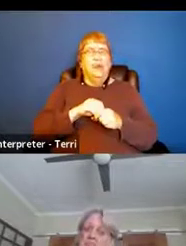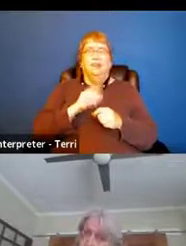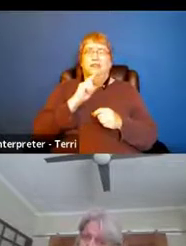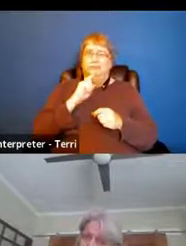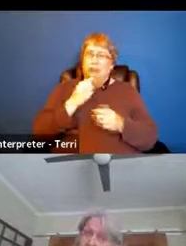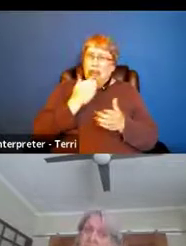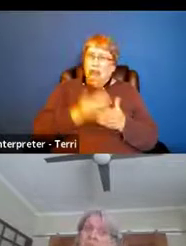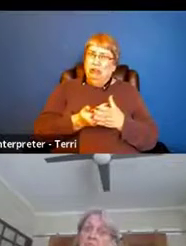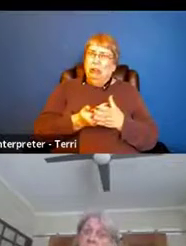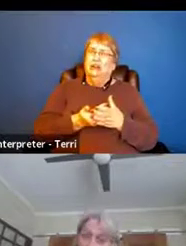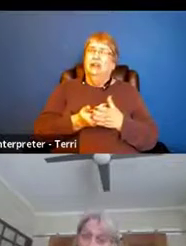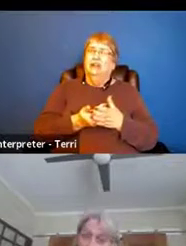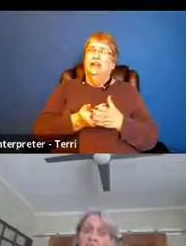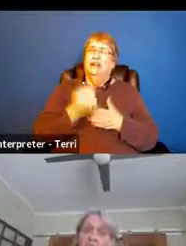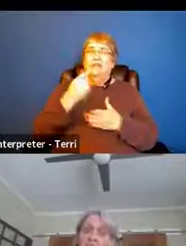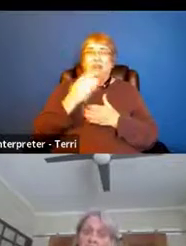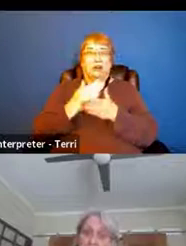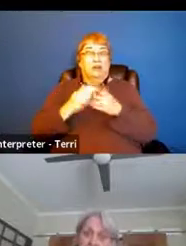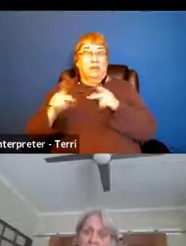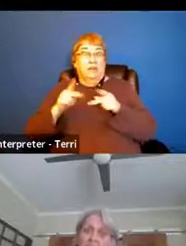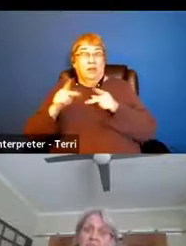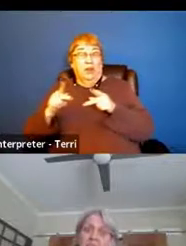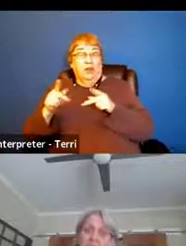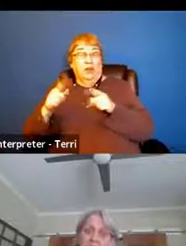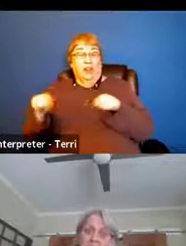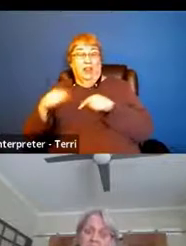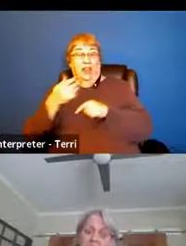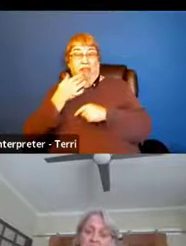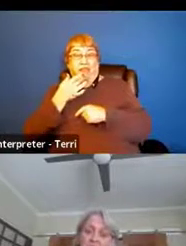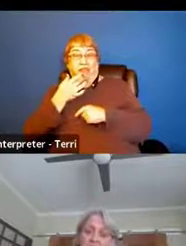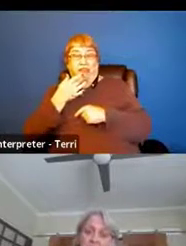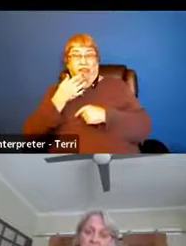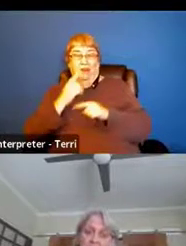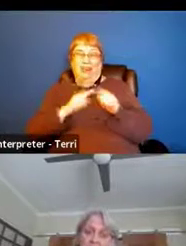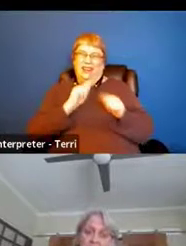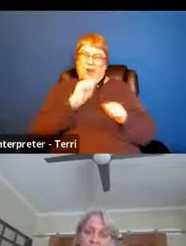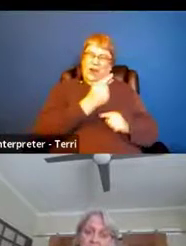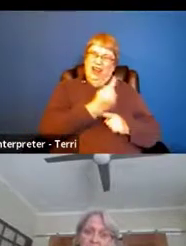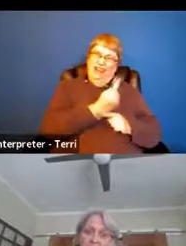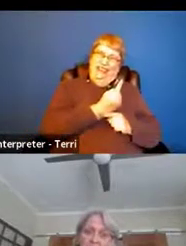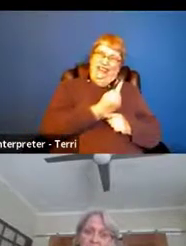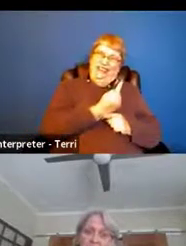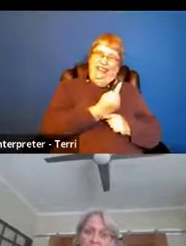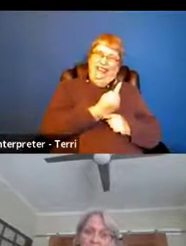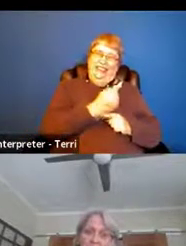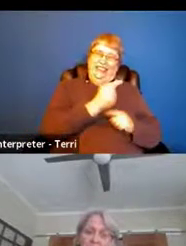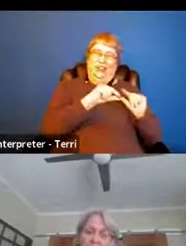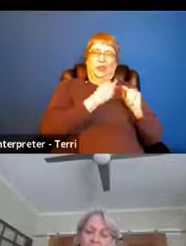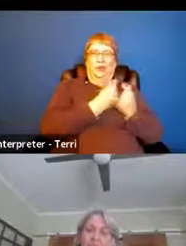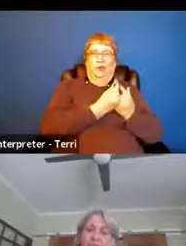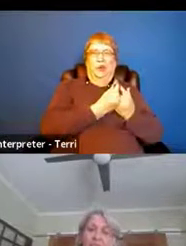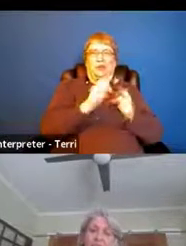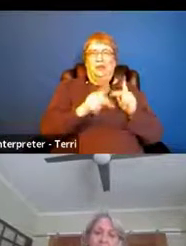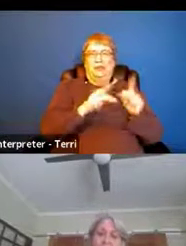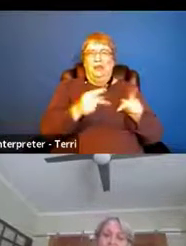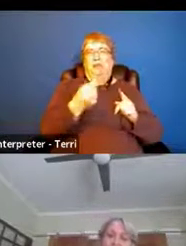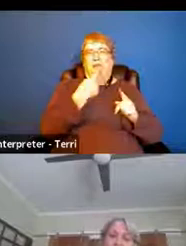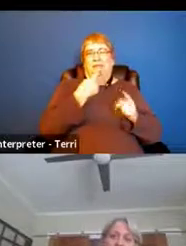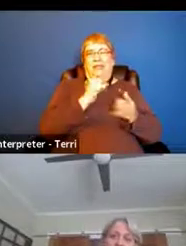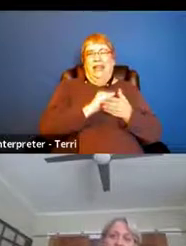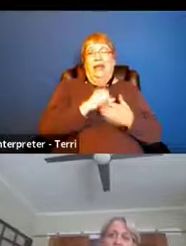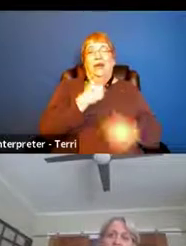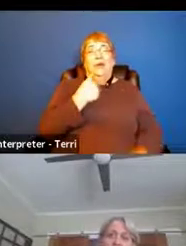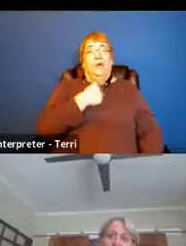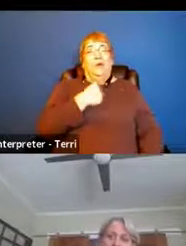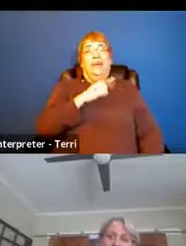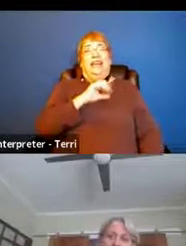with telehealth. For some people, they prefer it. But the one area that is, you know, tough for everyone is lacking those groups. And we've done a couple in-person groups,